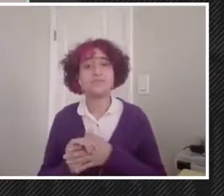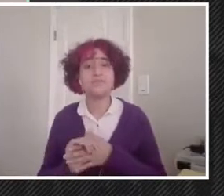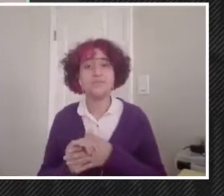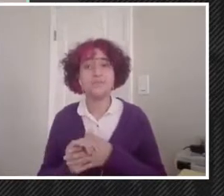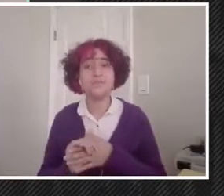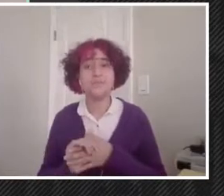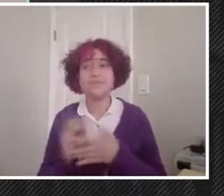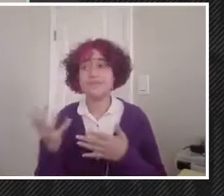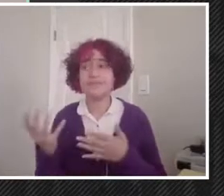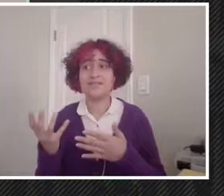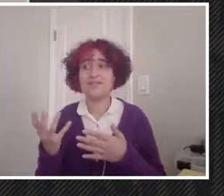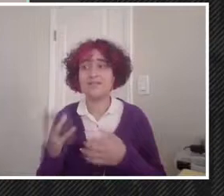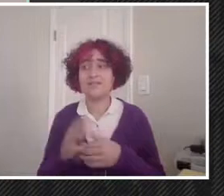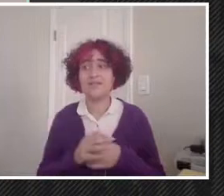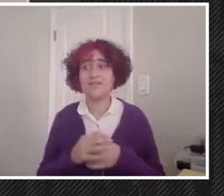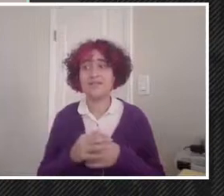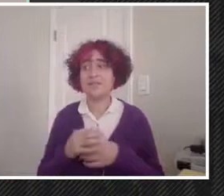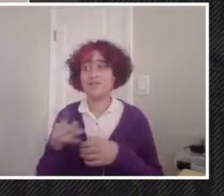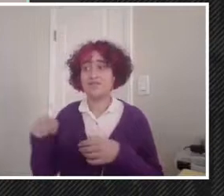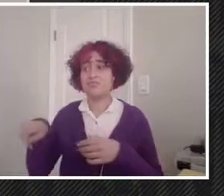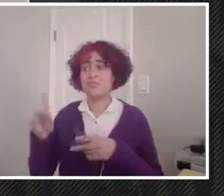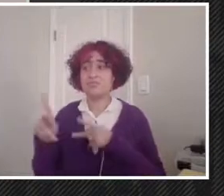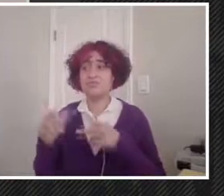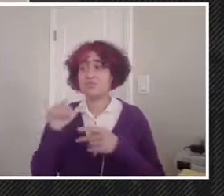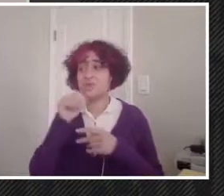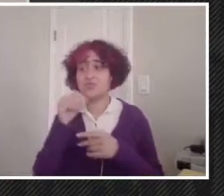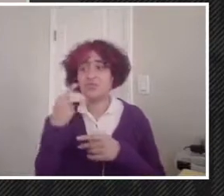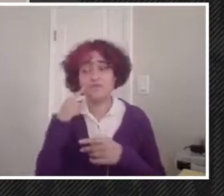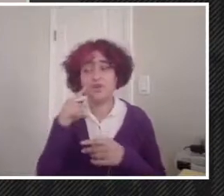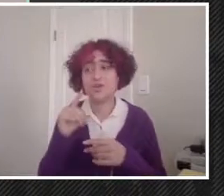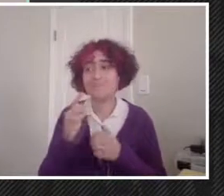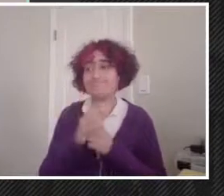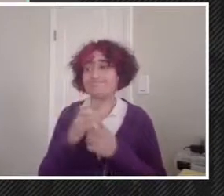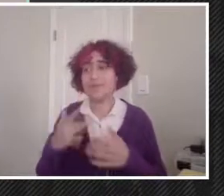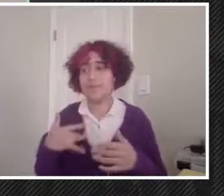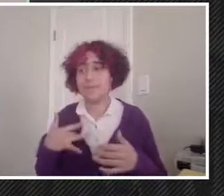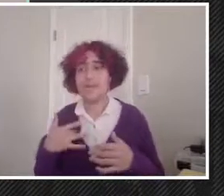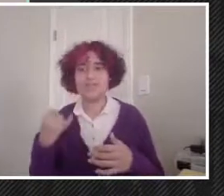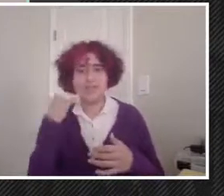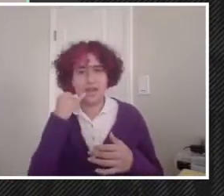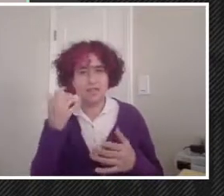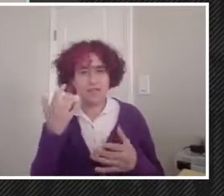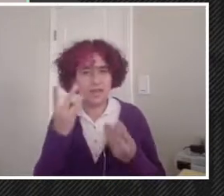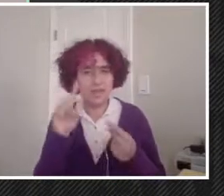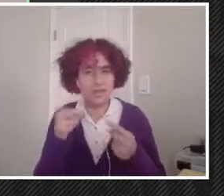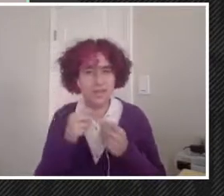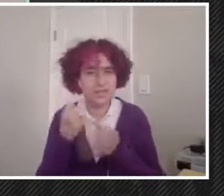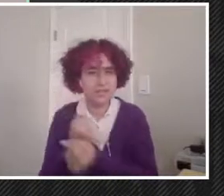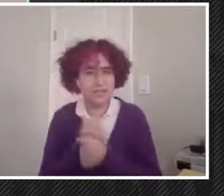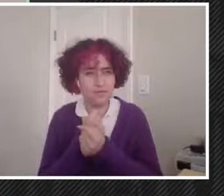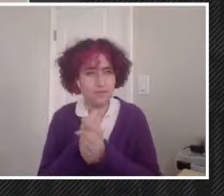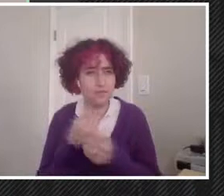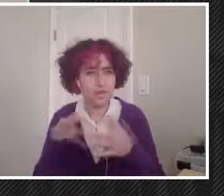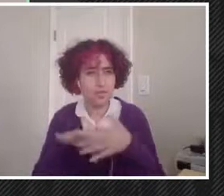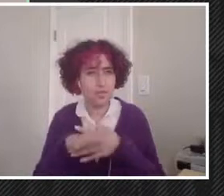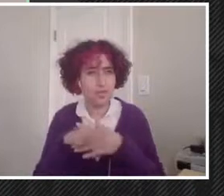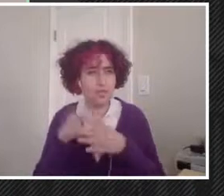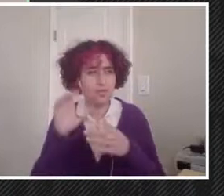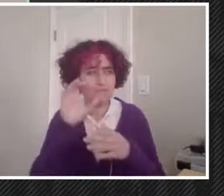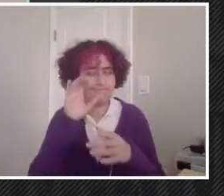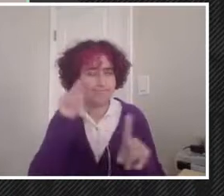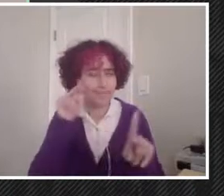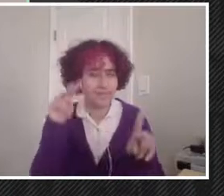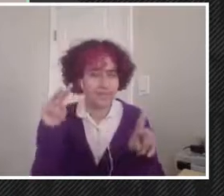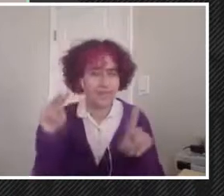and compassion. If we think about slavery through the lens of being the impetus of this law